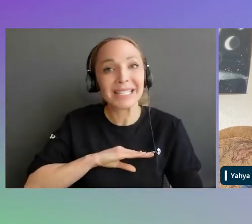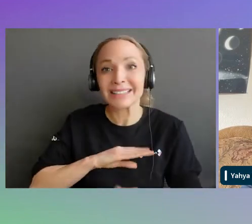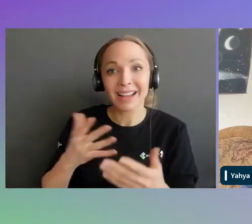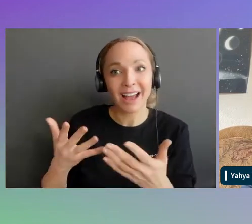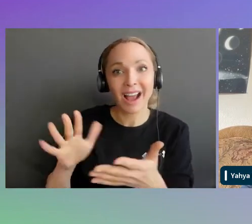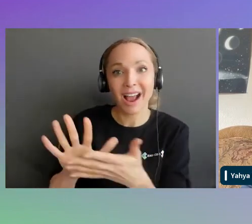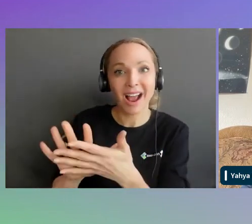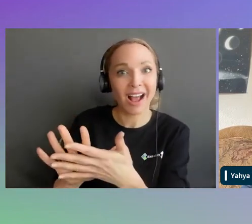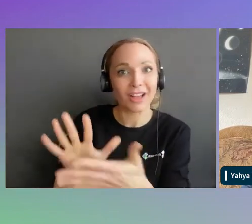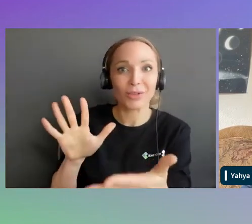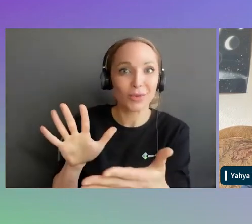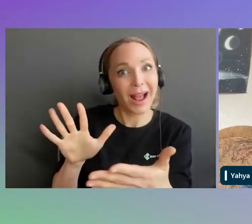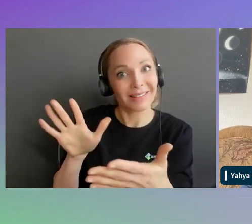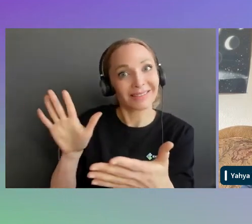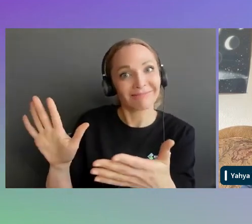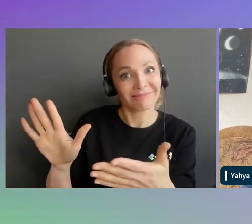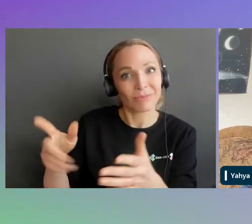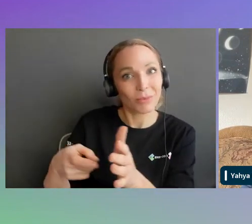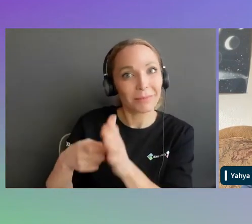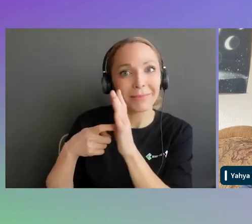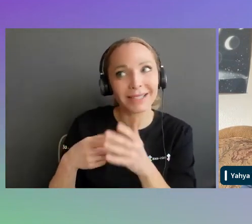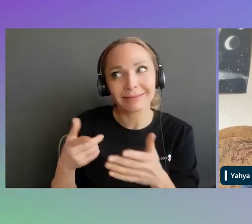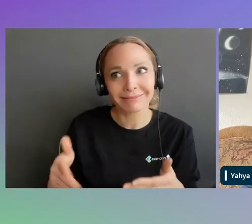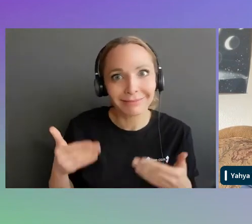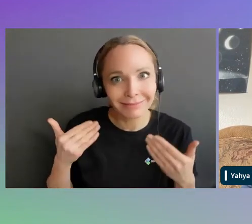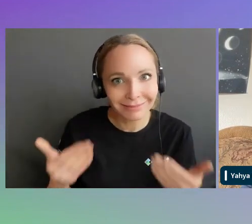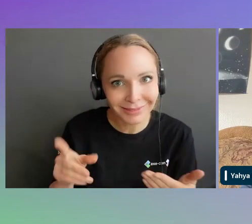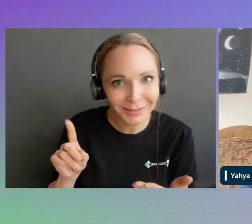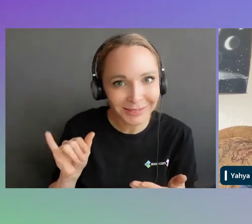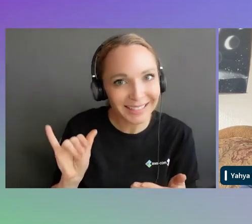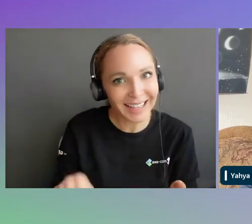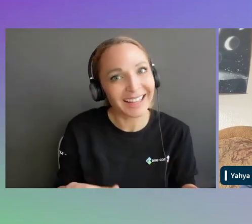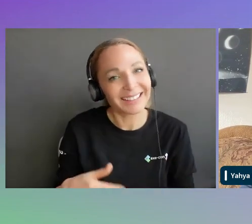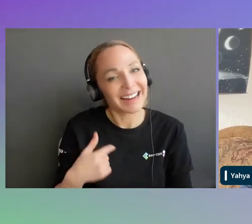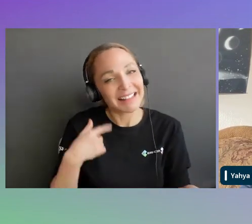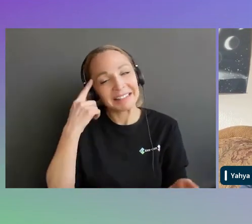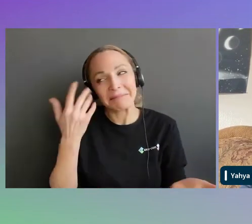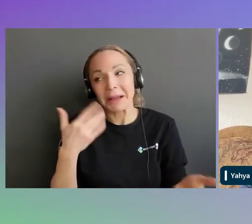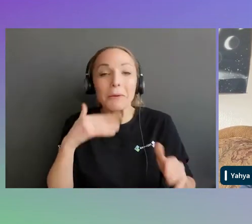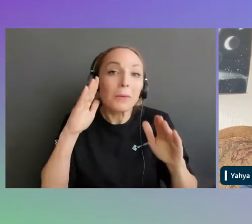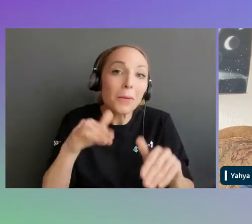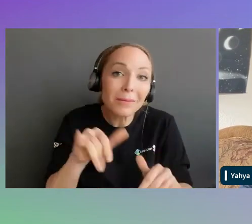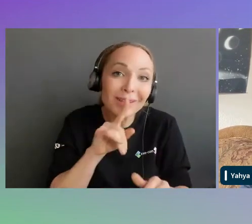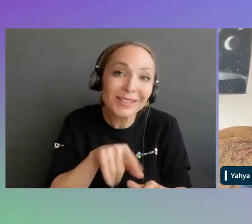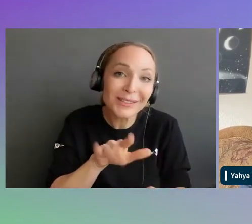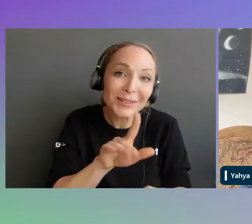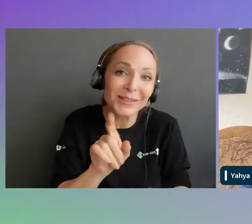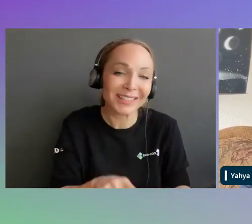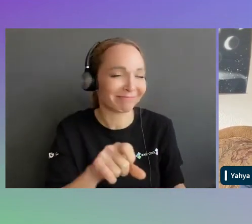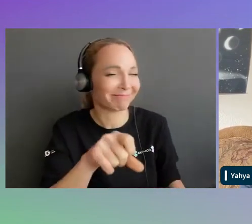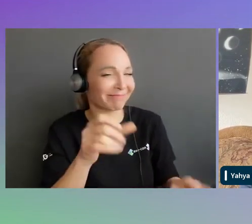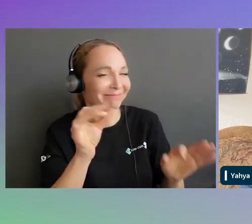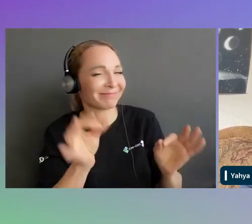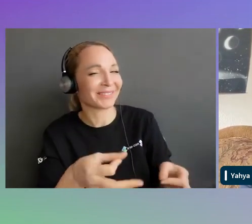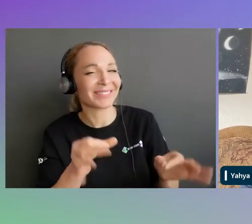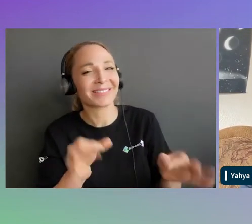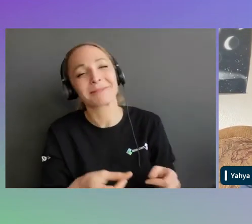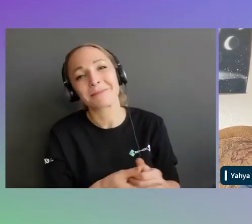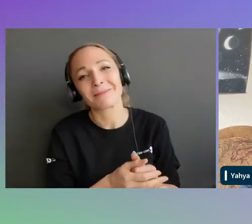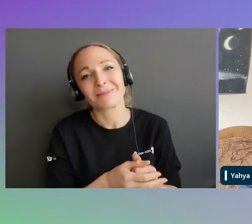thing. But yeah, I hope that kind of answered the question. Yeah, definitely. So, a mix of things,